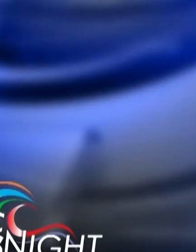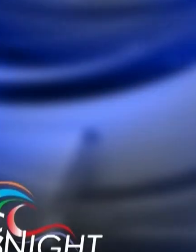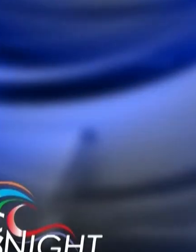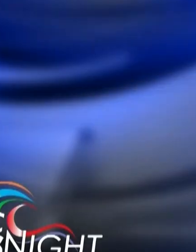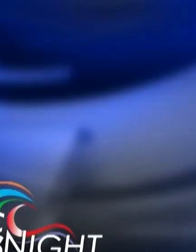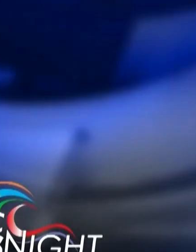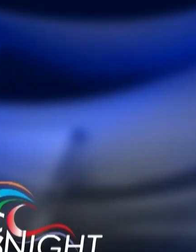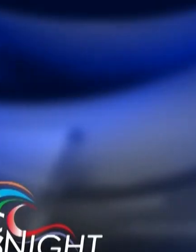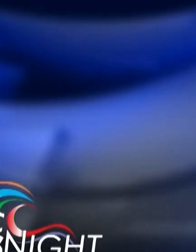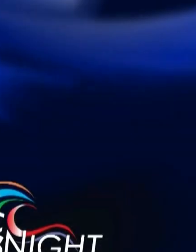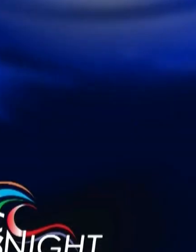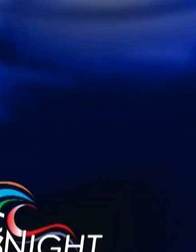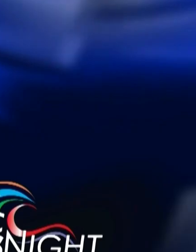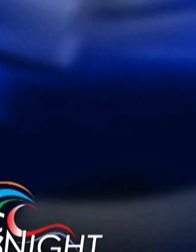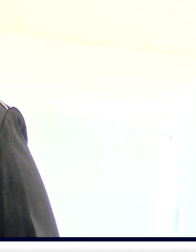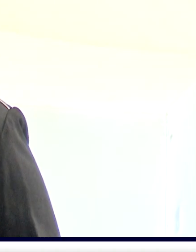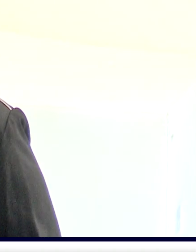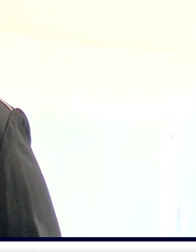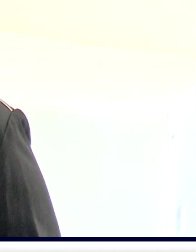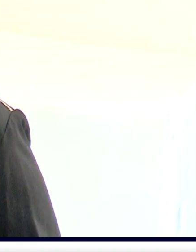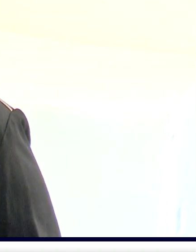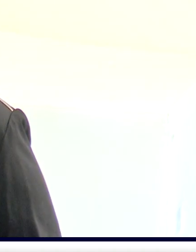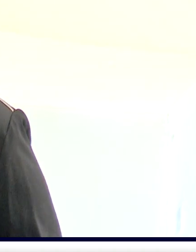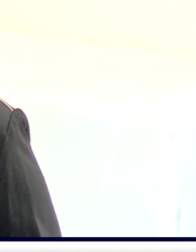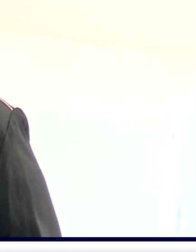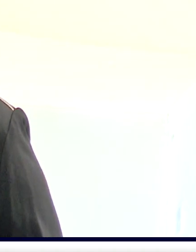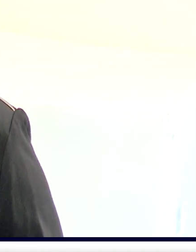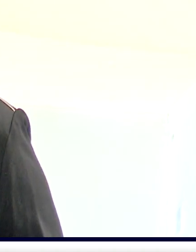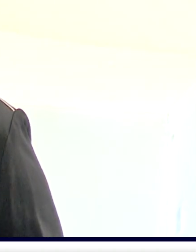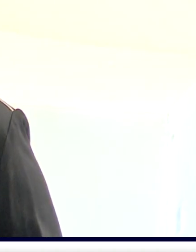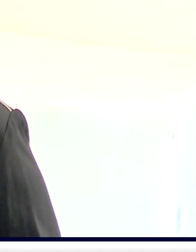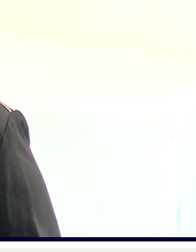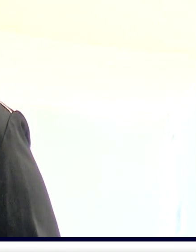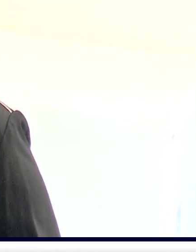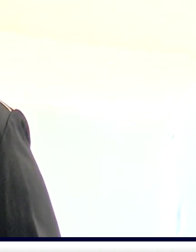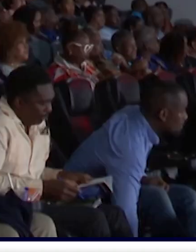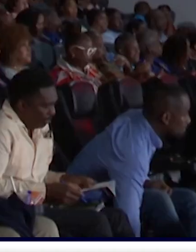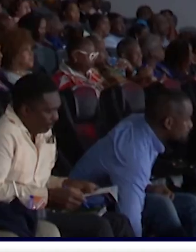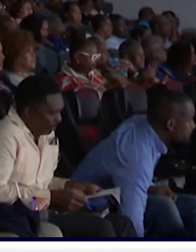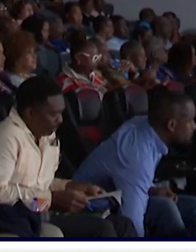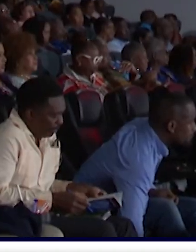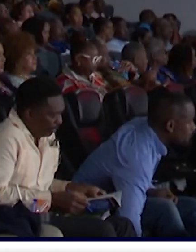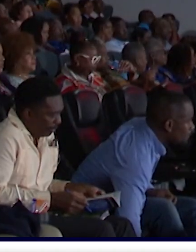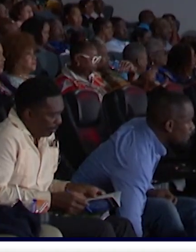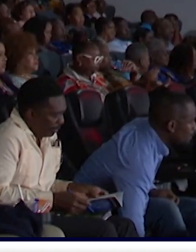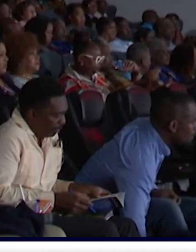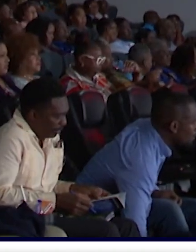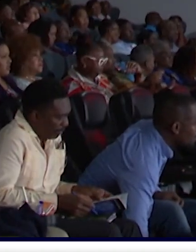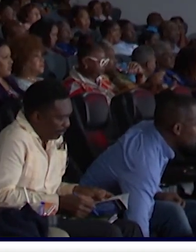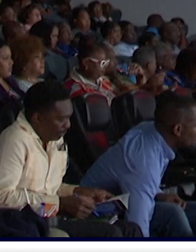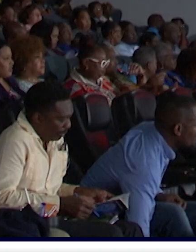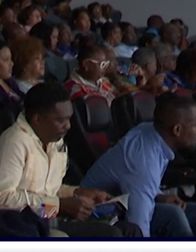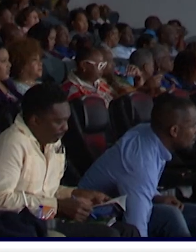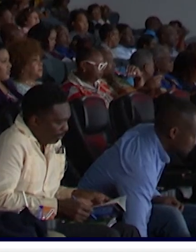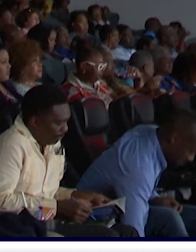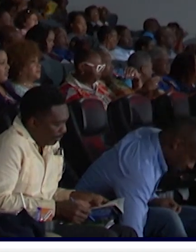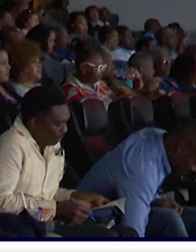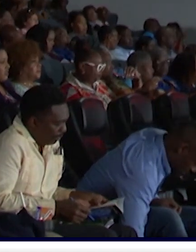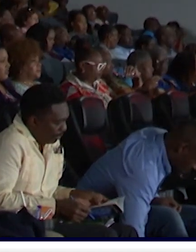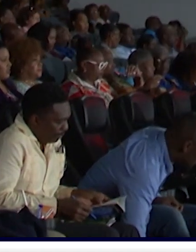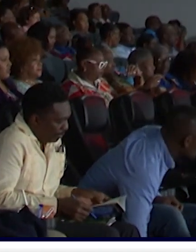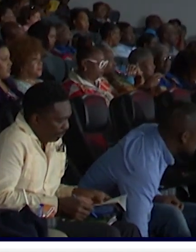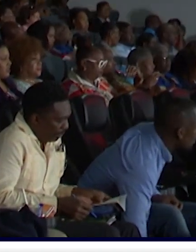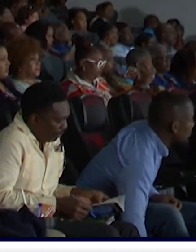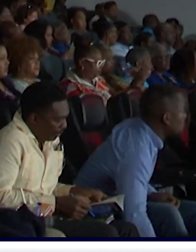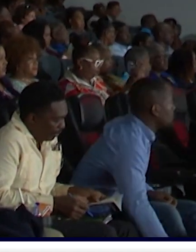In the headlines for the CBC NewsNight, government announces more staff and funding for the Ministry of Education as it calls for